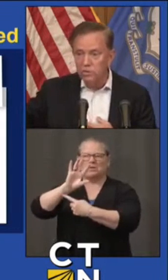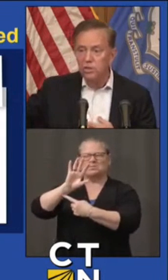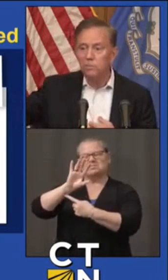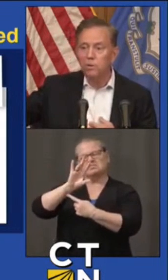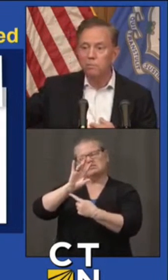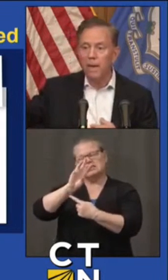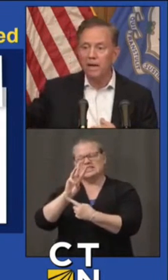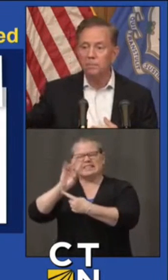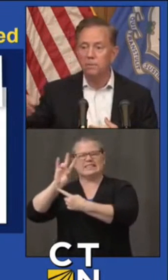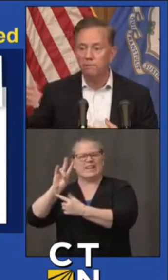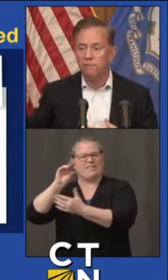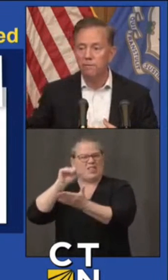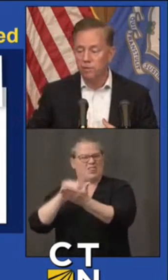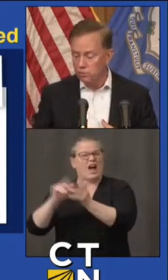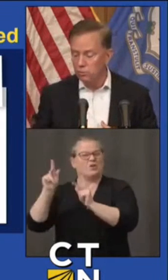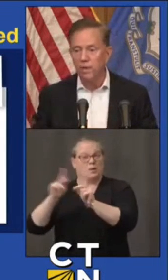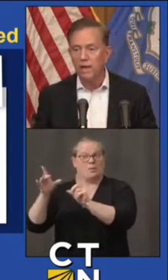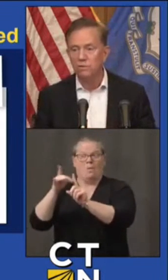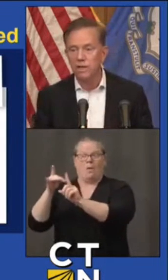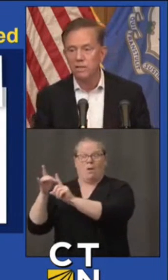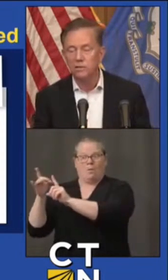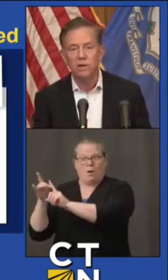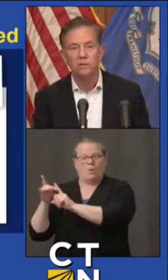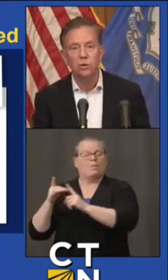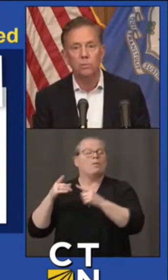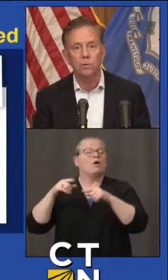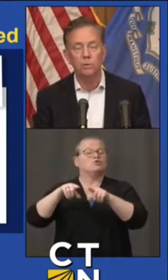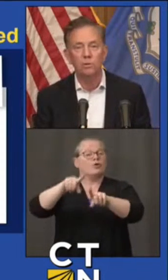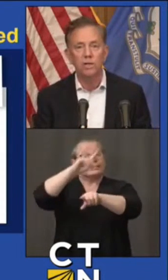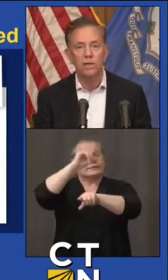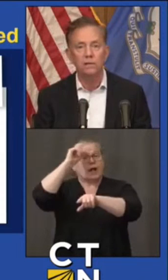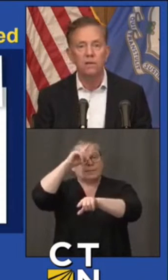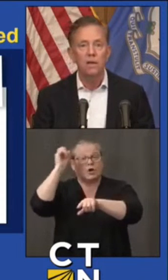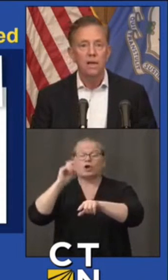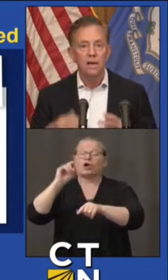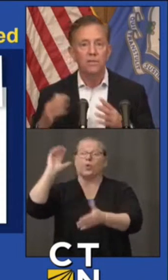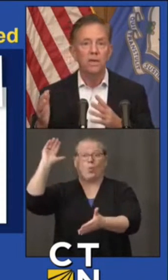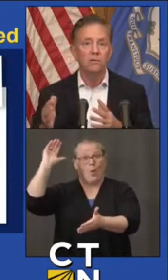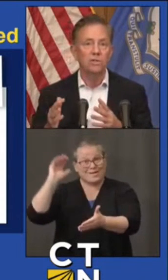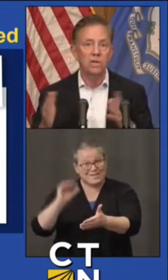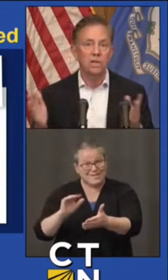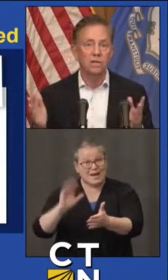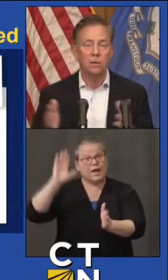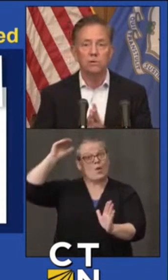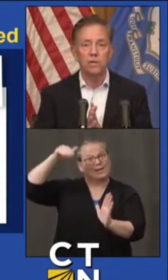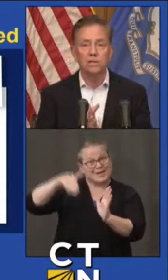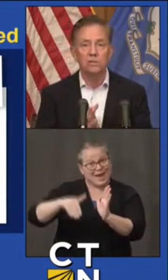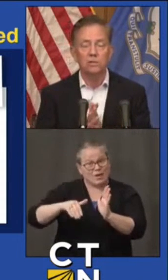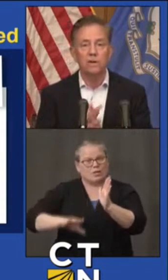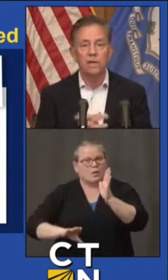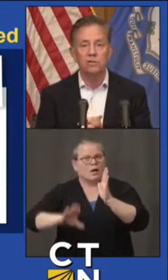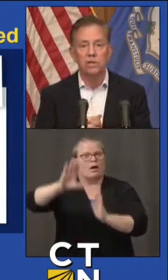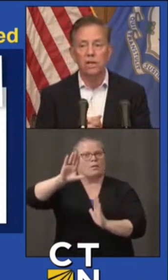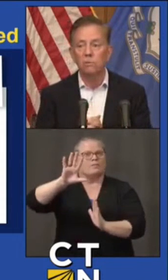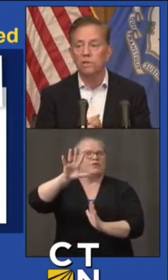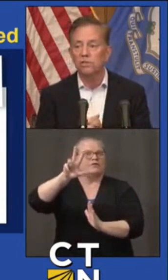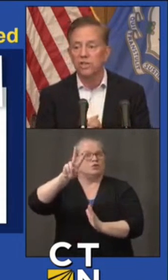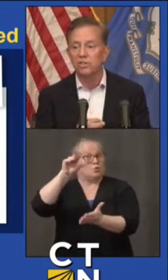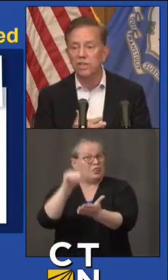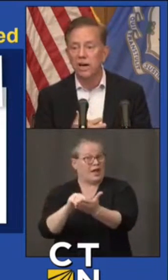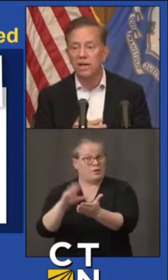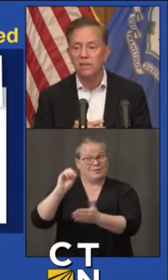the summer, back up to 52,000 as of October 13th. And I think you'll see the numbers as of yesterday were